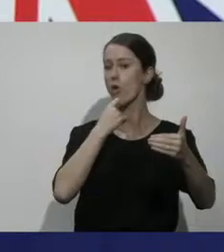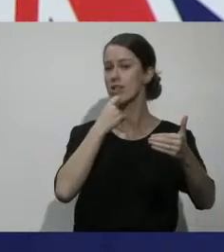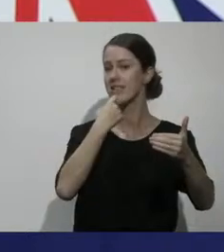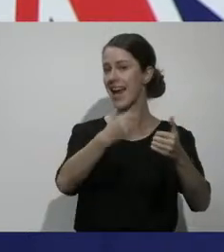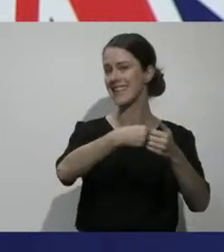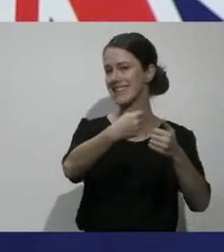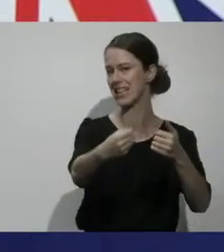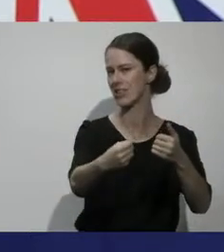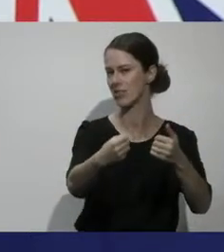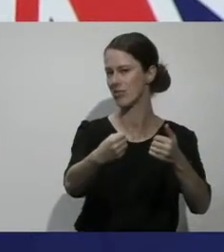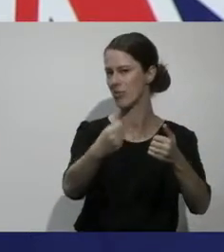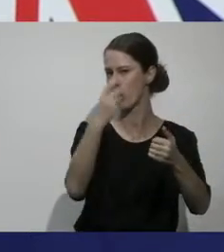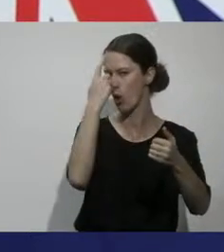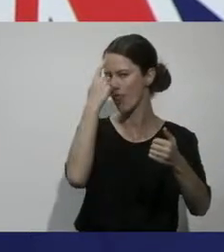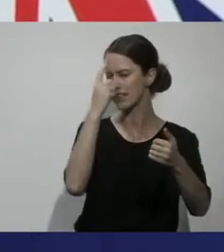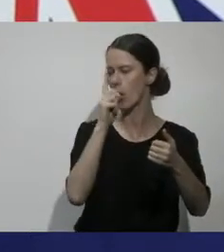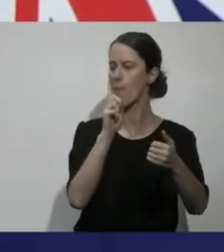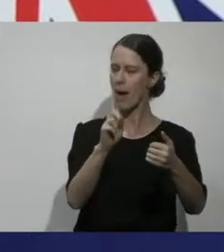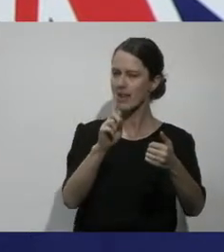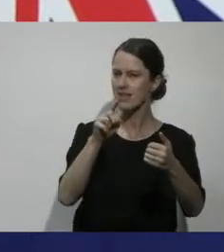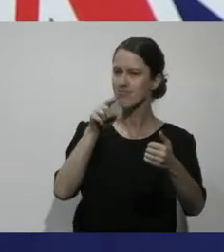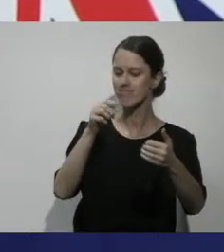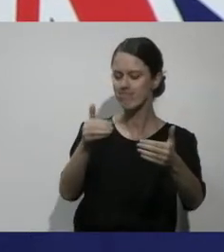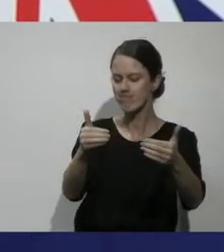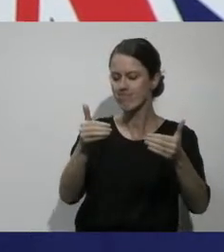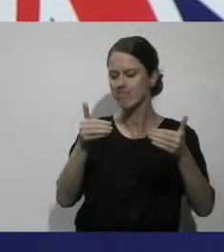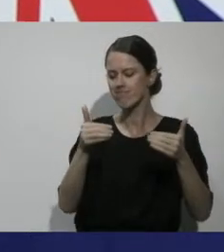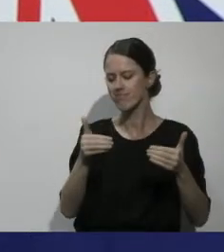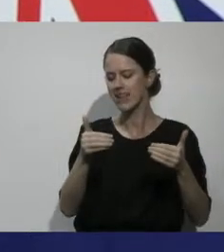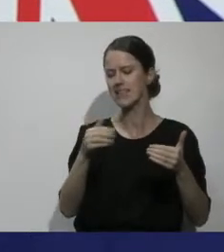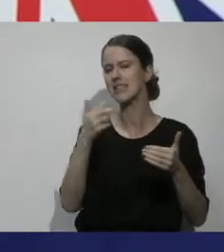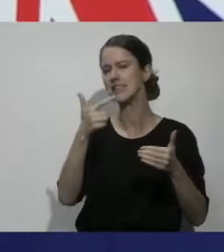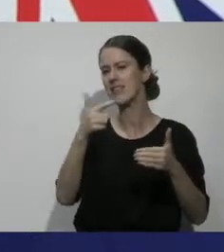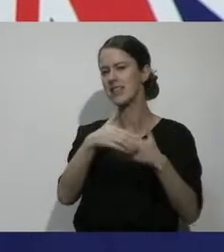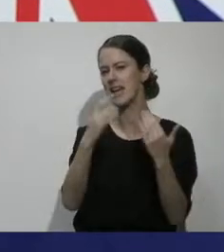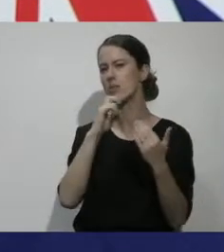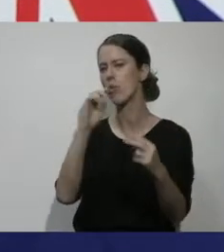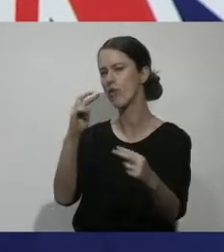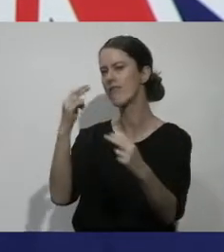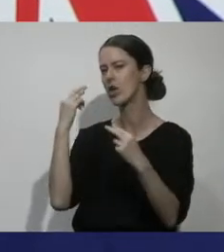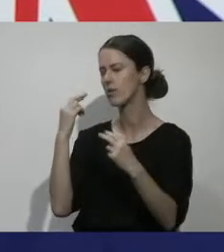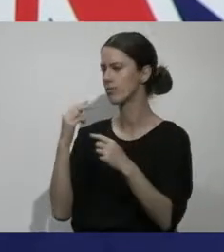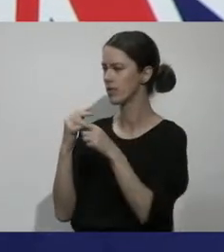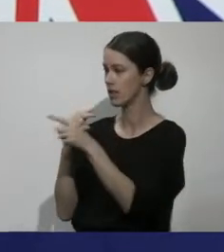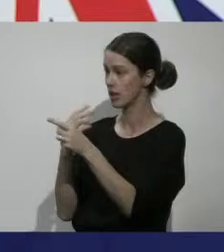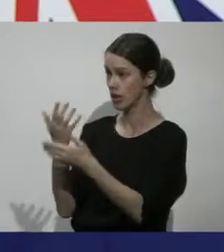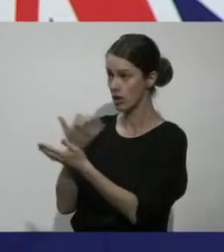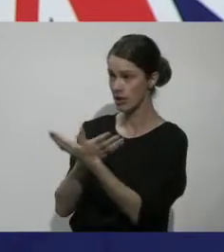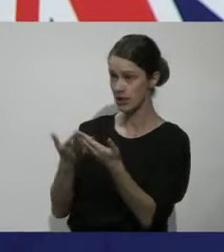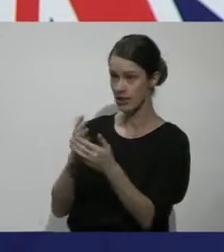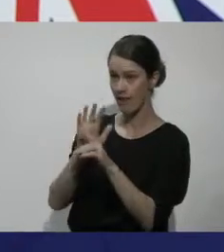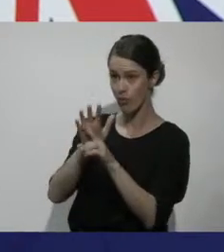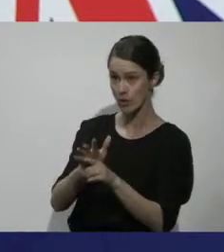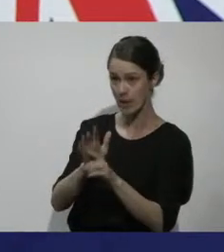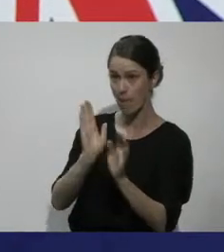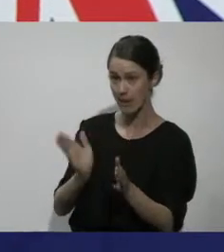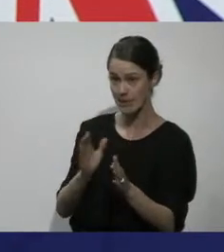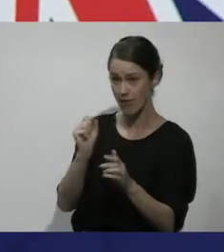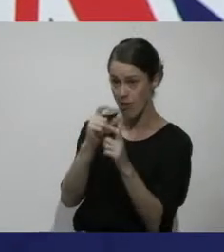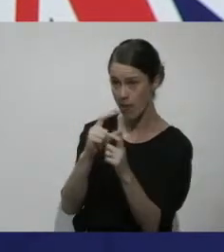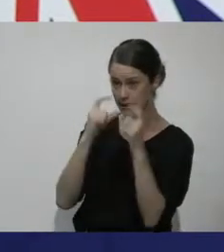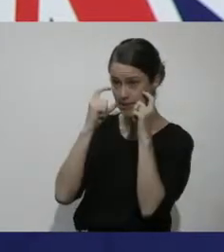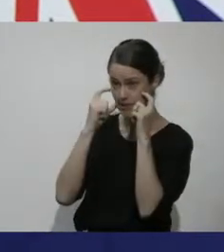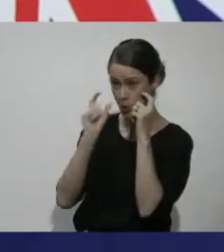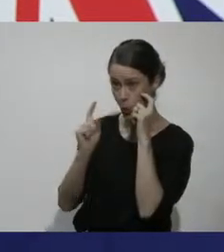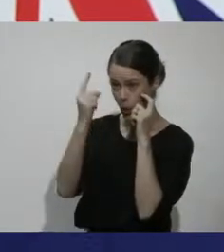the 26th of August, but we will be reviewing in 7 days' time. Did you discuss making masks mandatory, especially